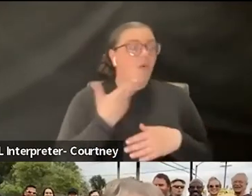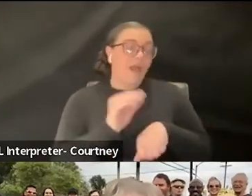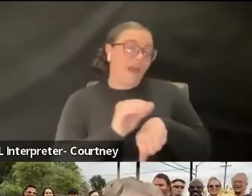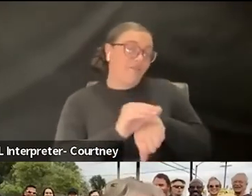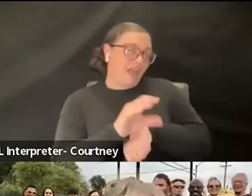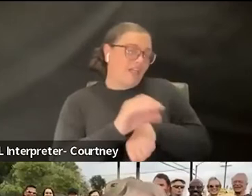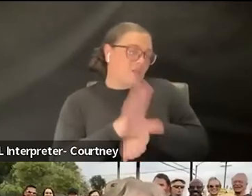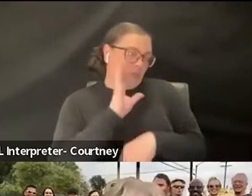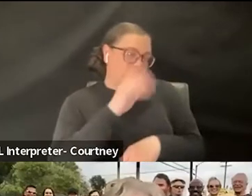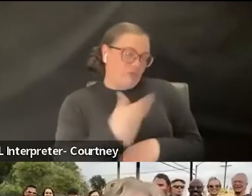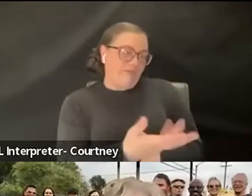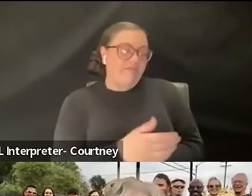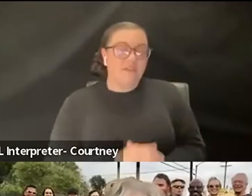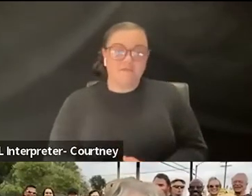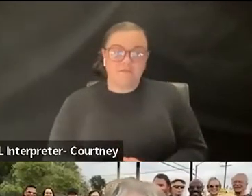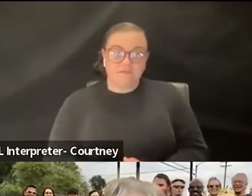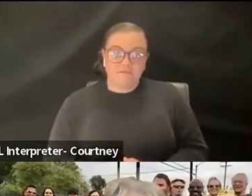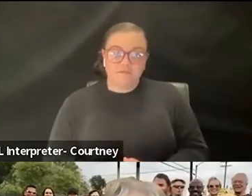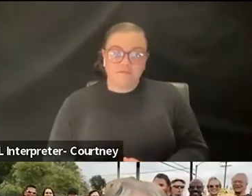I'm going to take this one up.